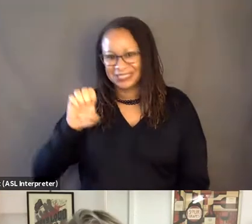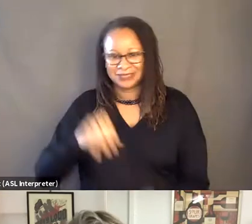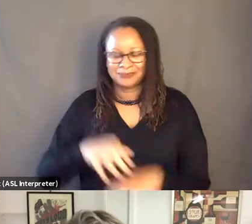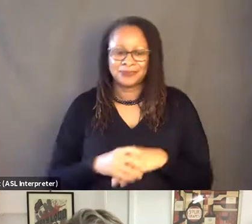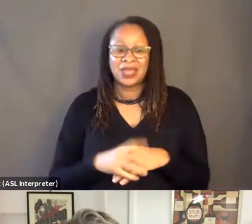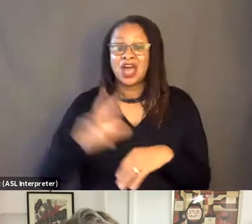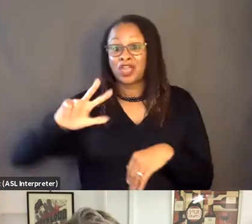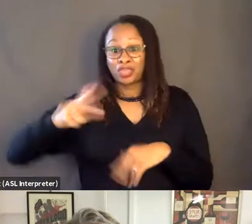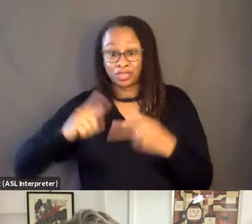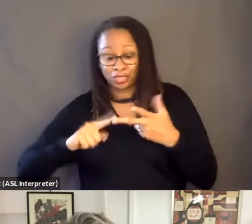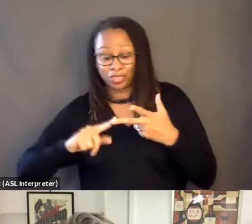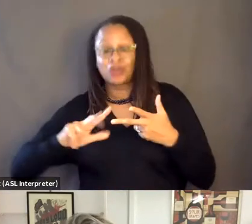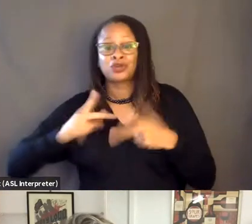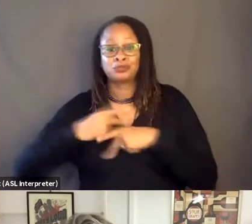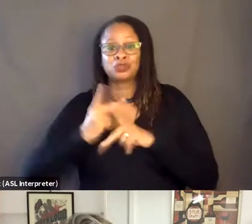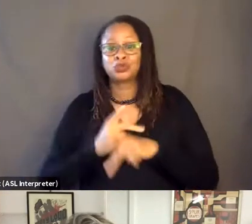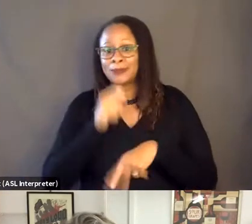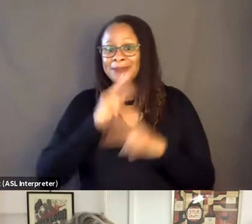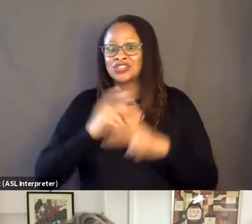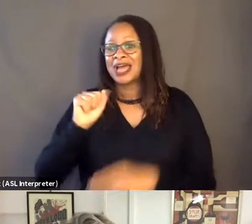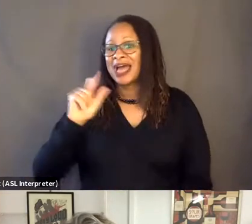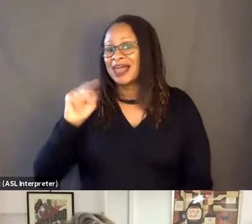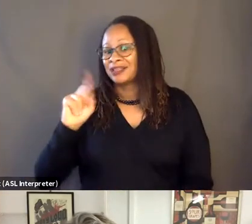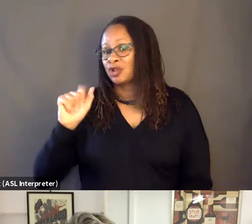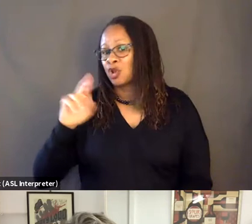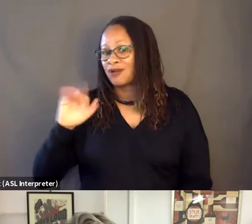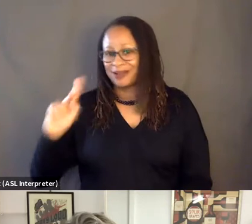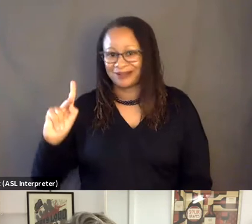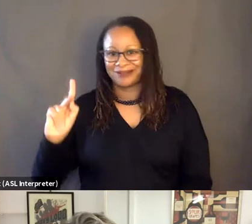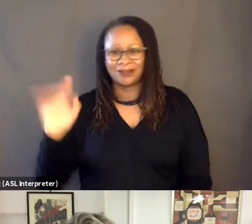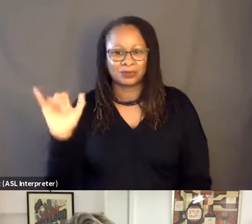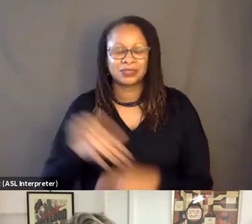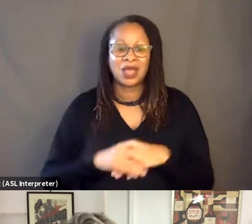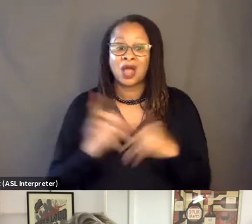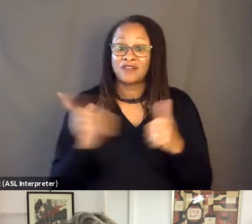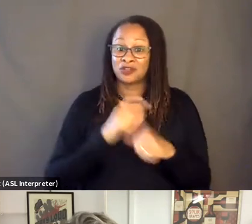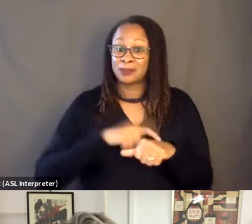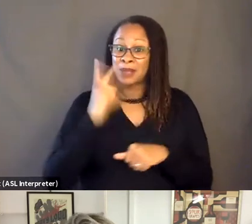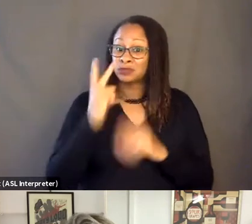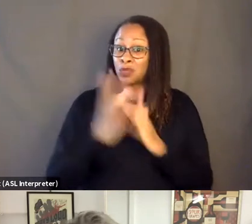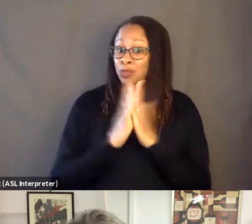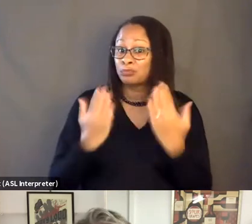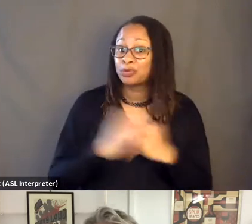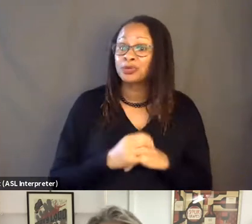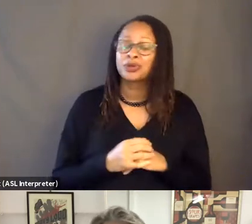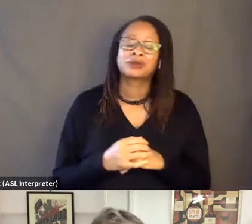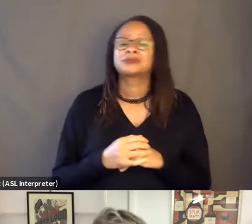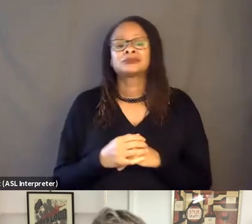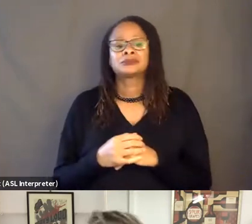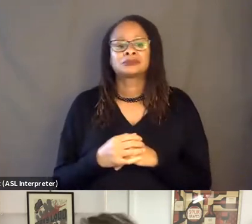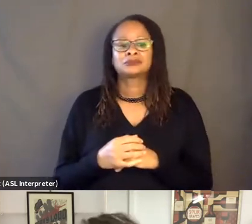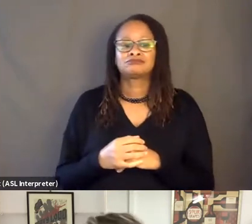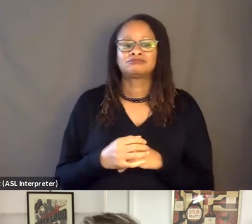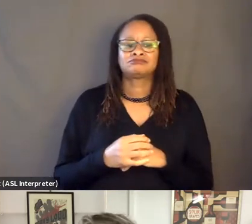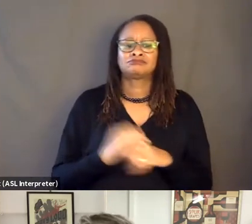producer who I should mention, Alan Morrow. But I guess when I sort of first read the book, I'd worked in the